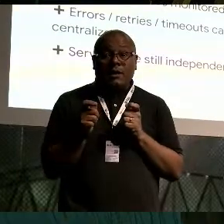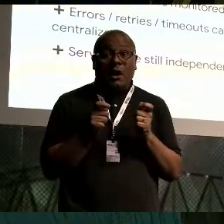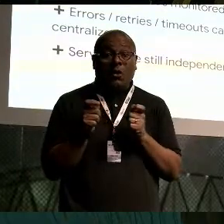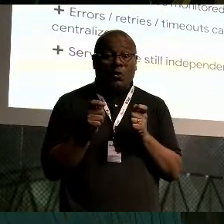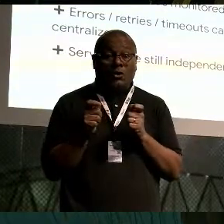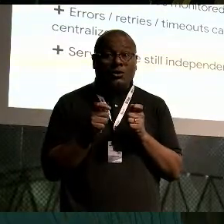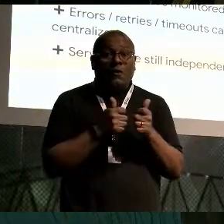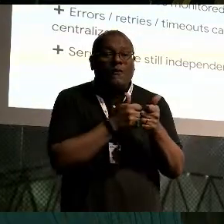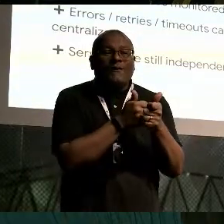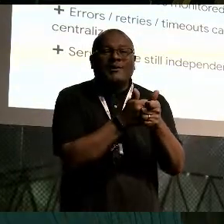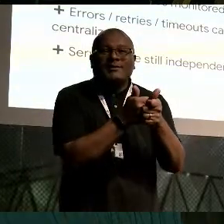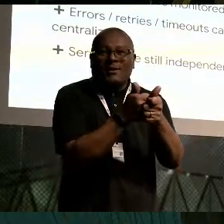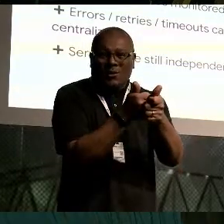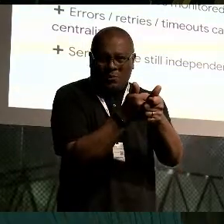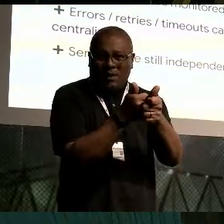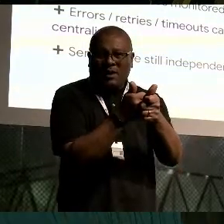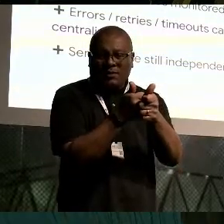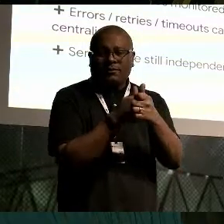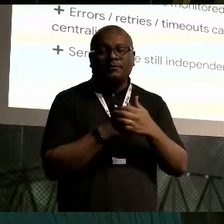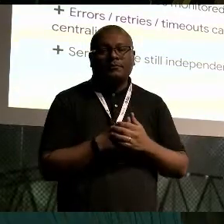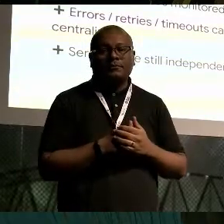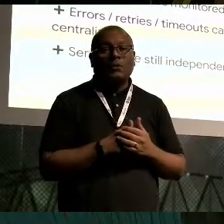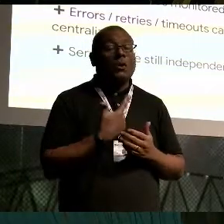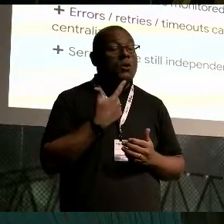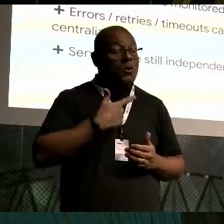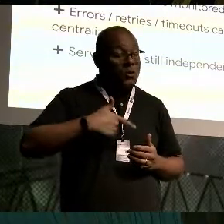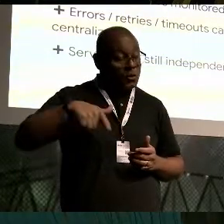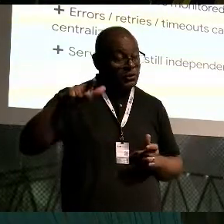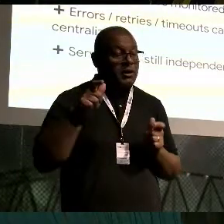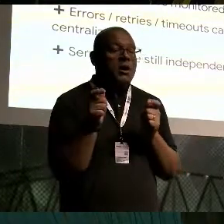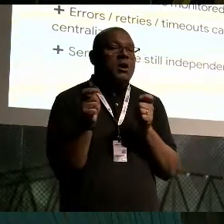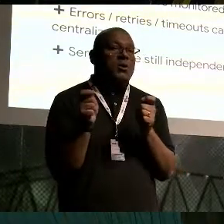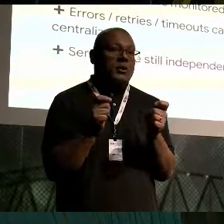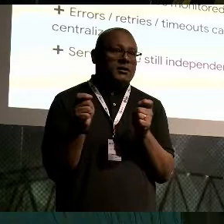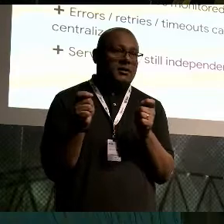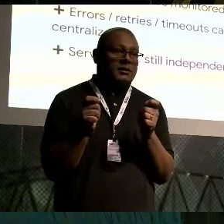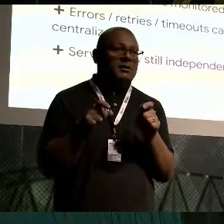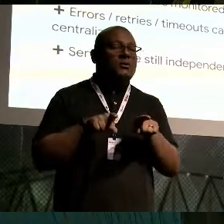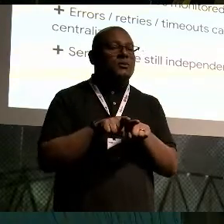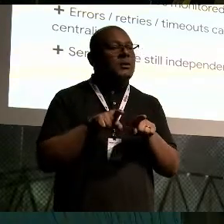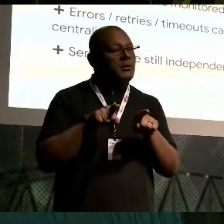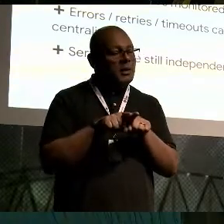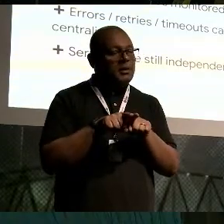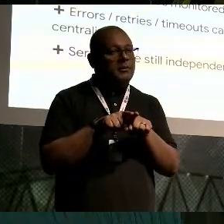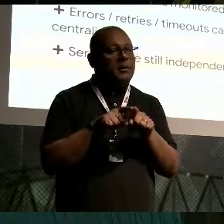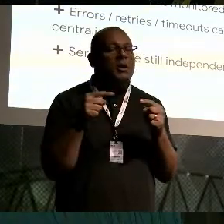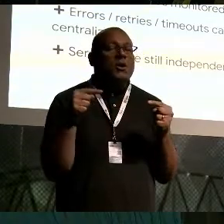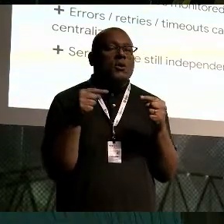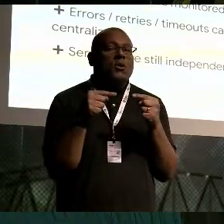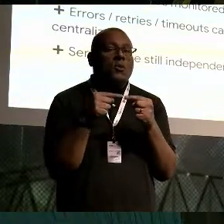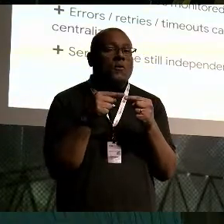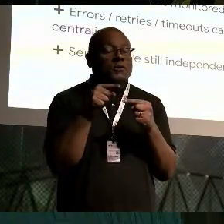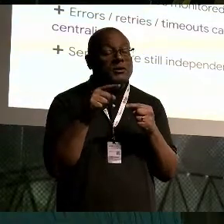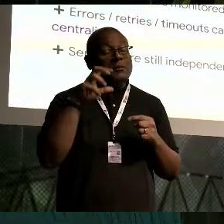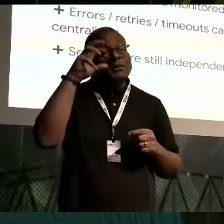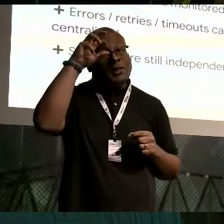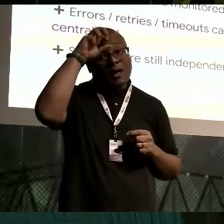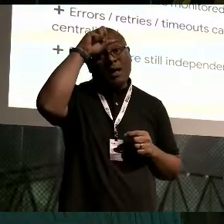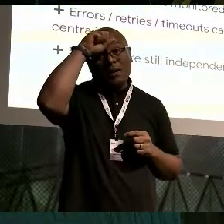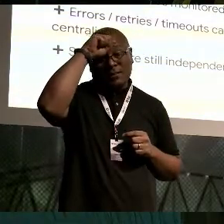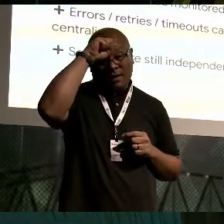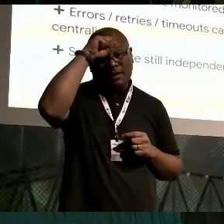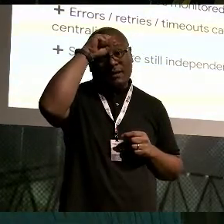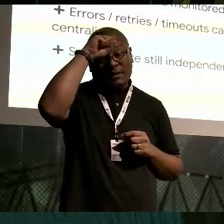define. On the other hand, your orchestration service, it's something new to learn and maintain. So